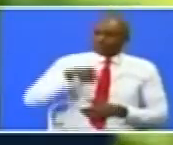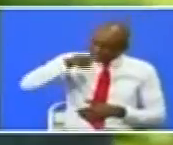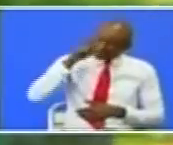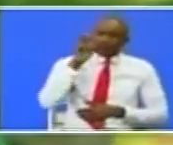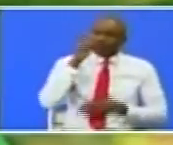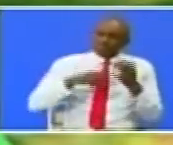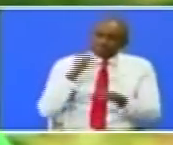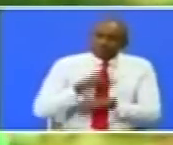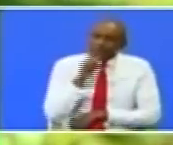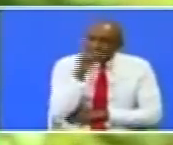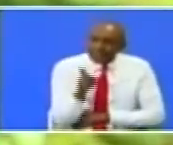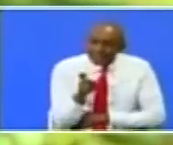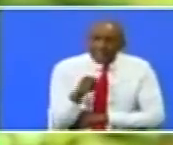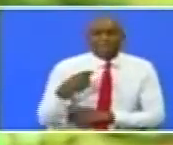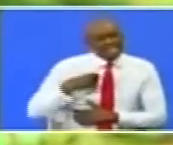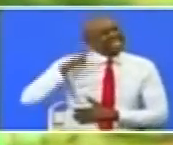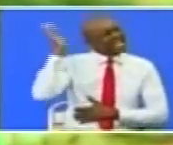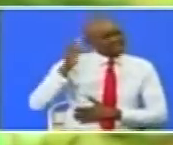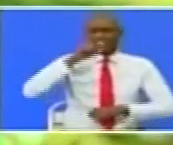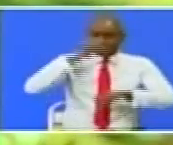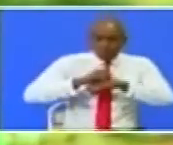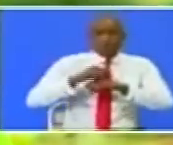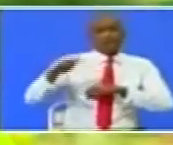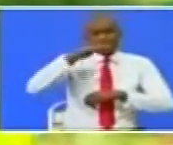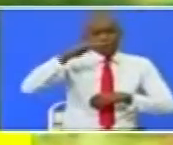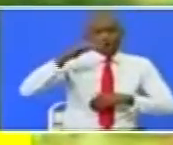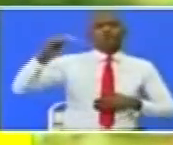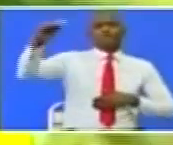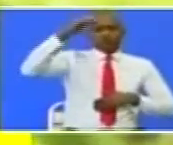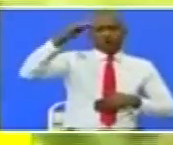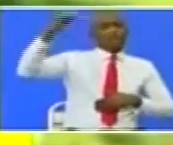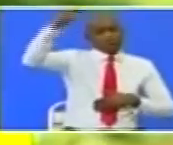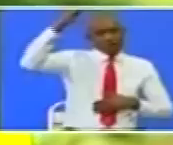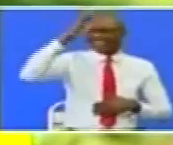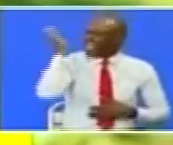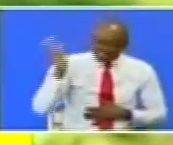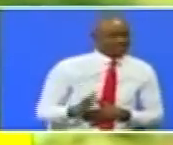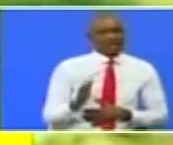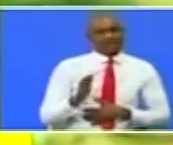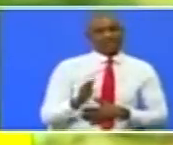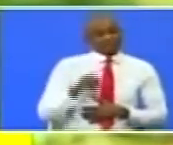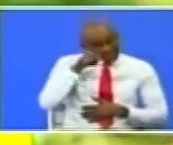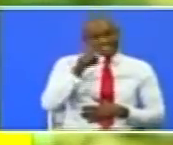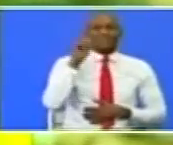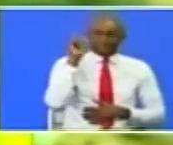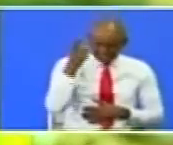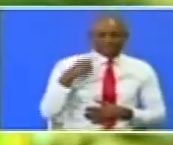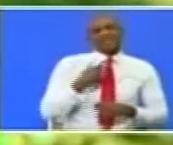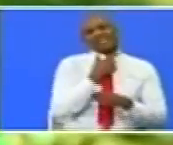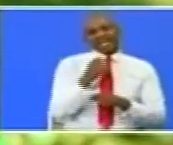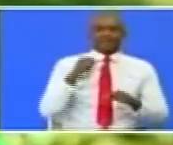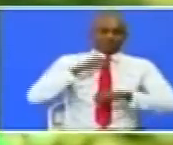about that school? You know, I've never been to a school which has up and downstairs. So that's the first thing which I